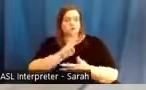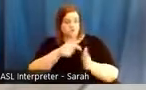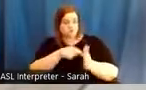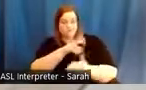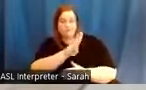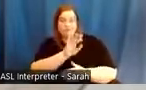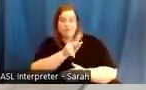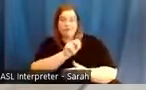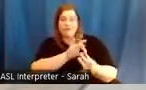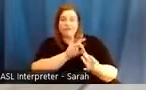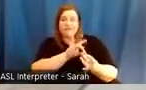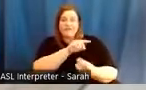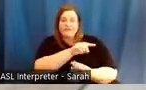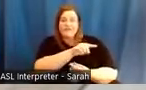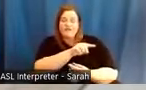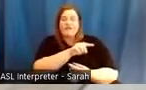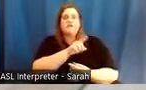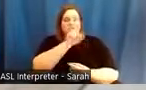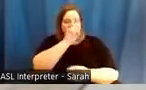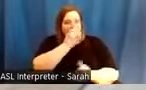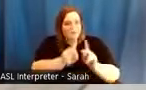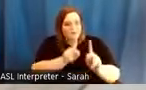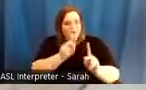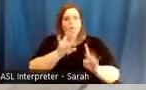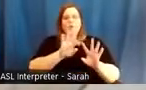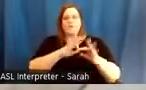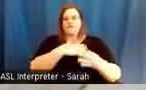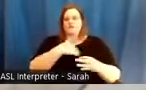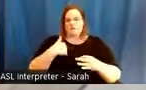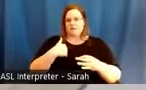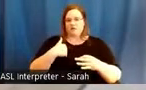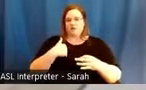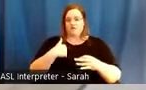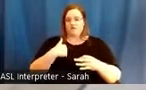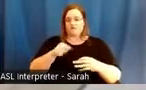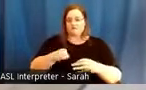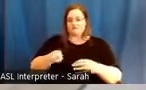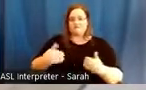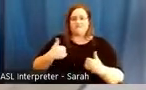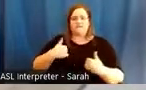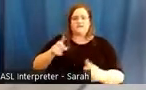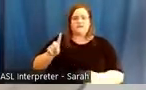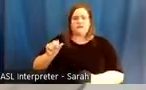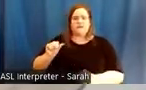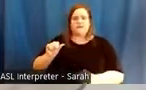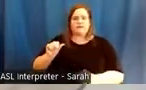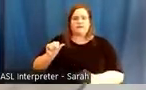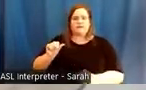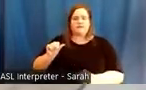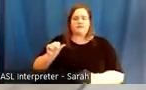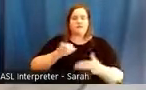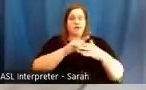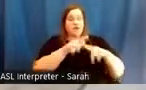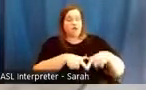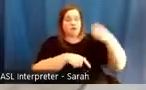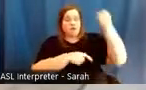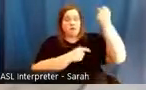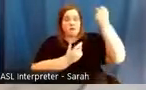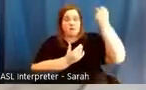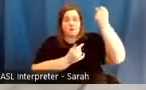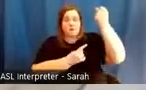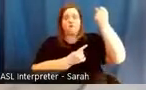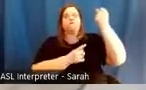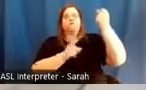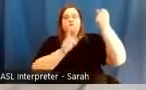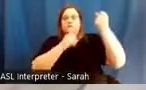earlier, are people or family members of people with disabilities. That would go a long way in ensuring that we have access